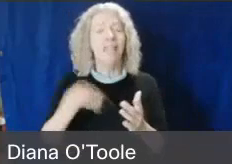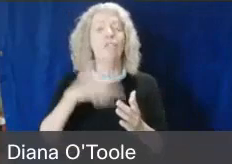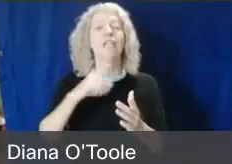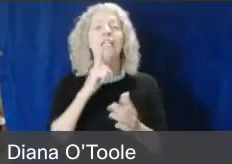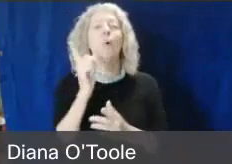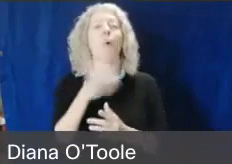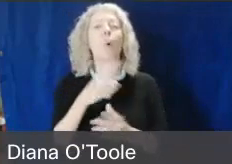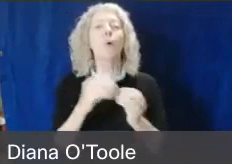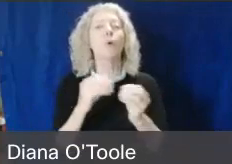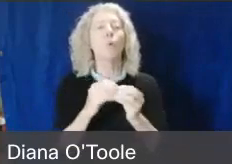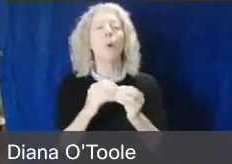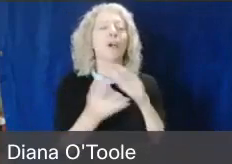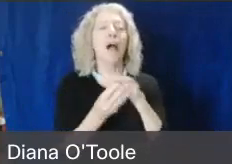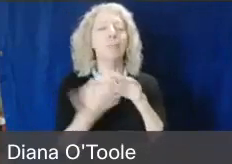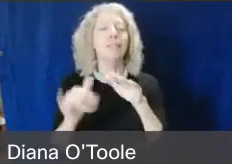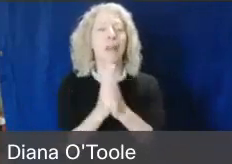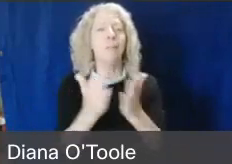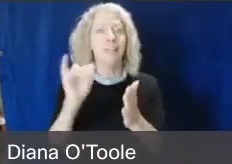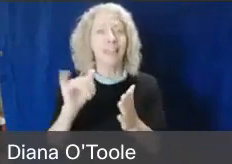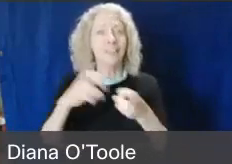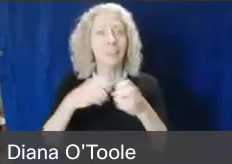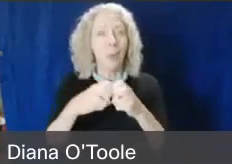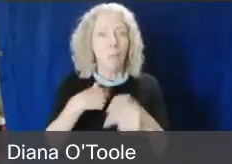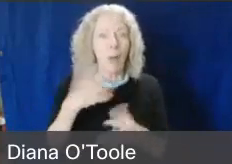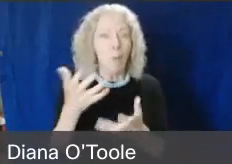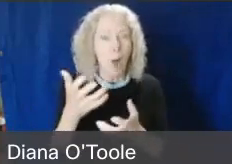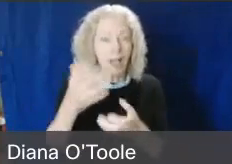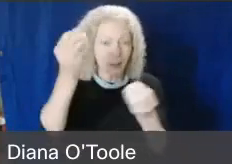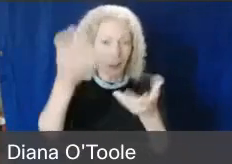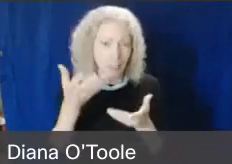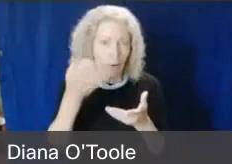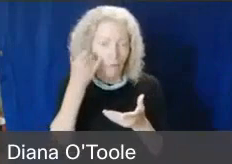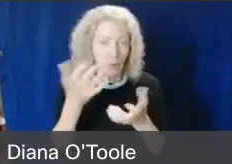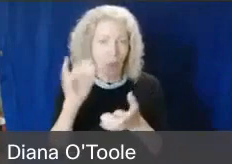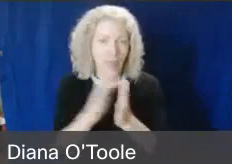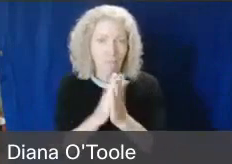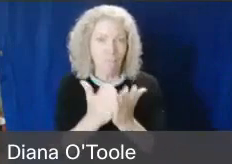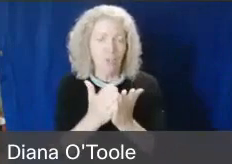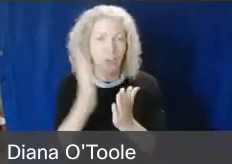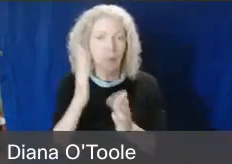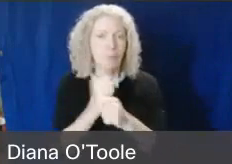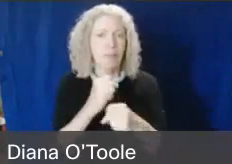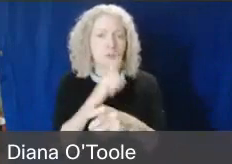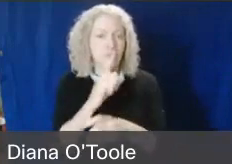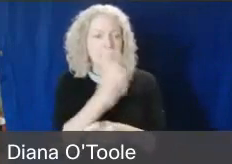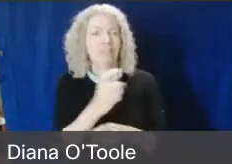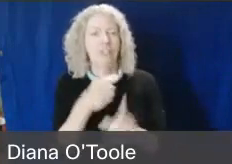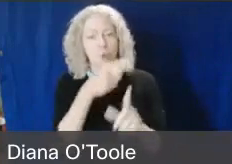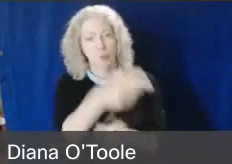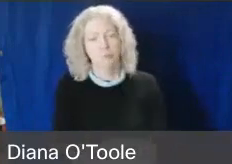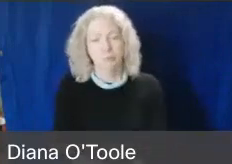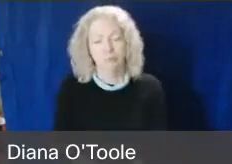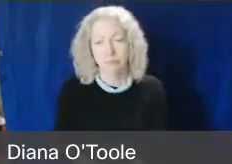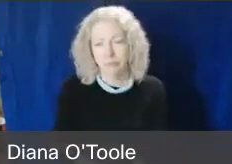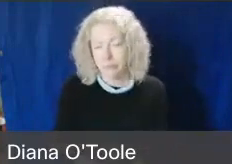be a problem I'd love to have. So yes, please let me know, and we'll get a book to you quickly. And